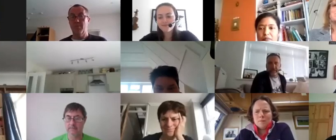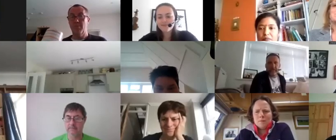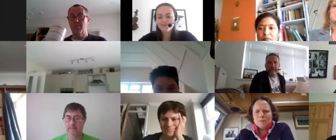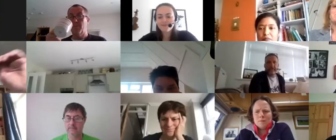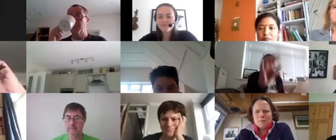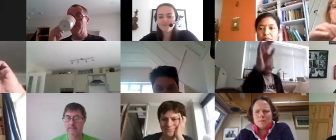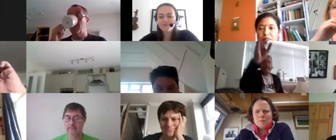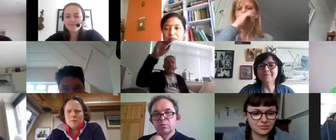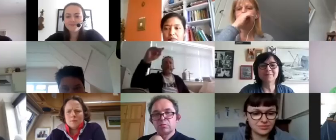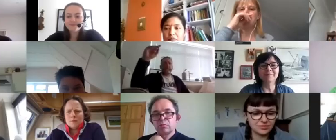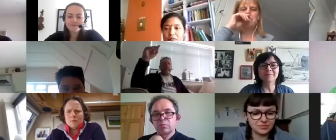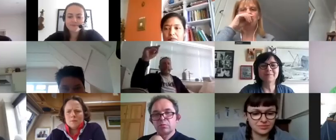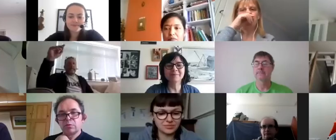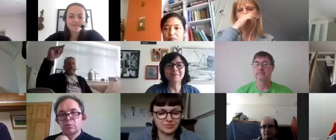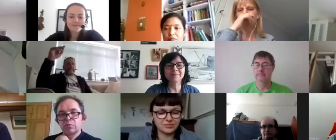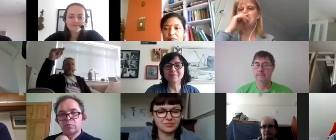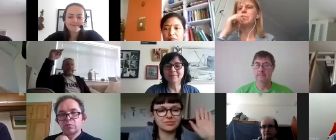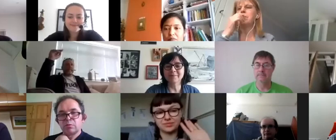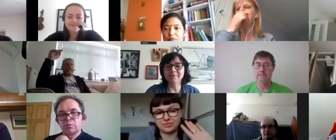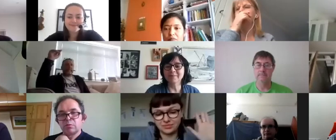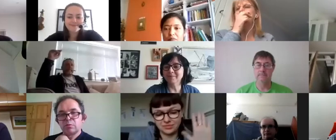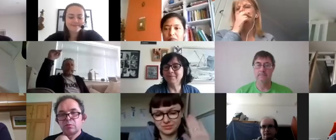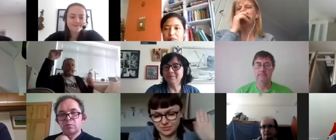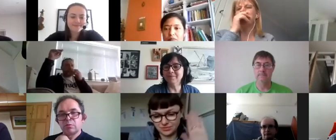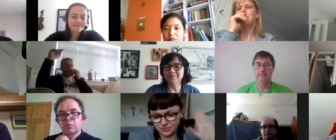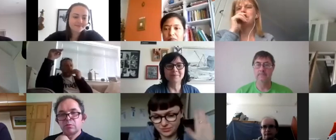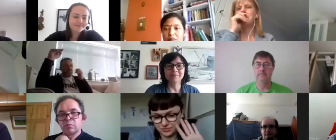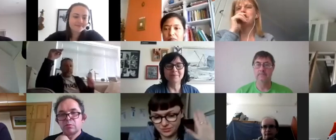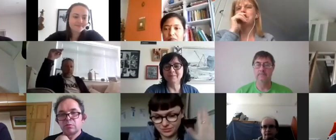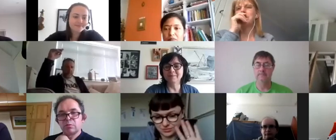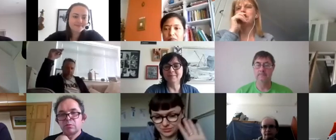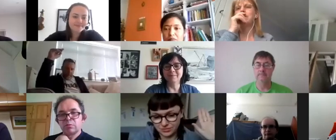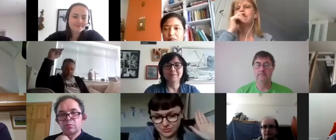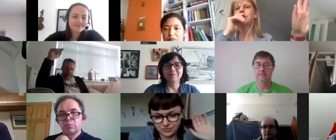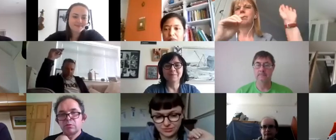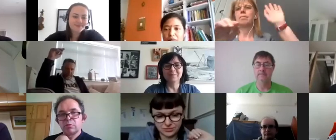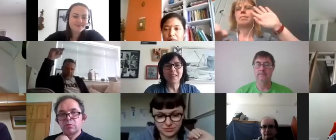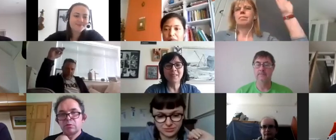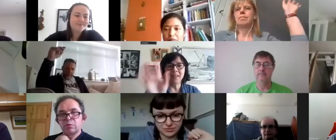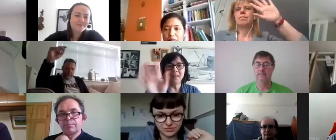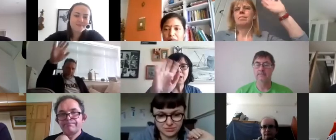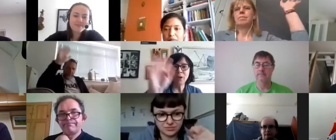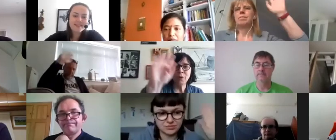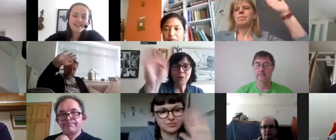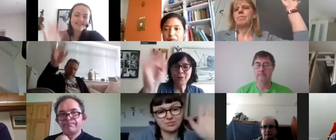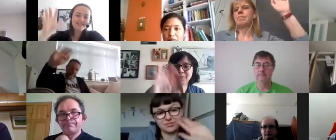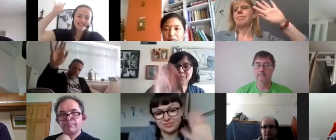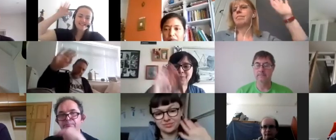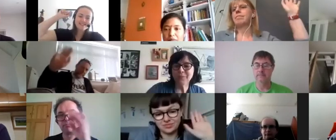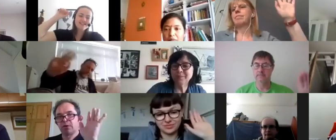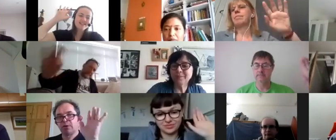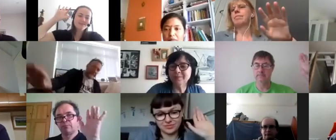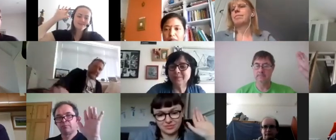But we'll close today's call, and I'll hopefully send the recording around with you later as well. Thank you.